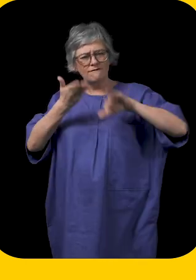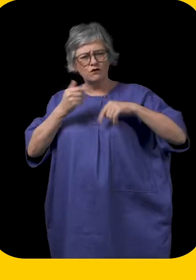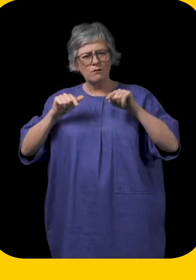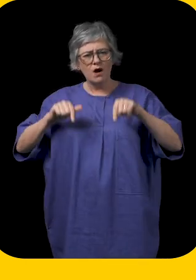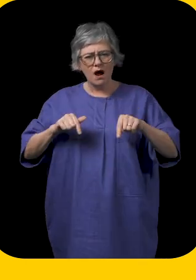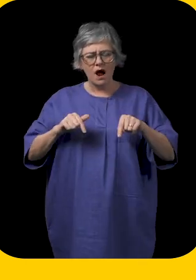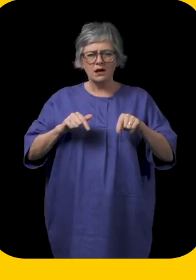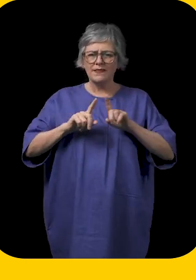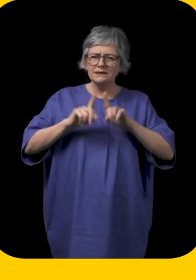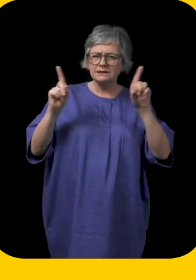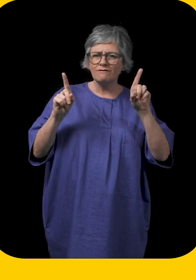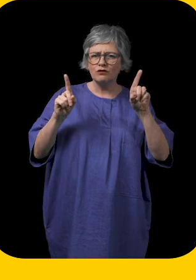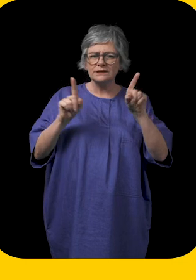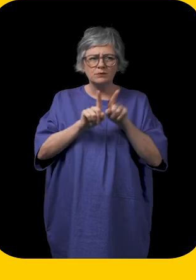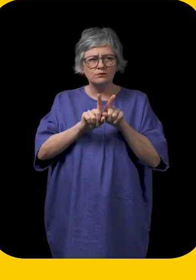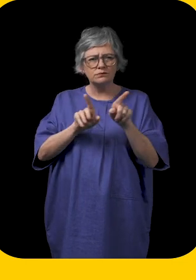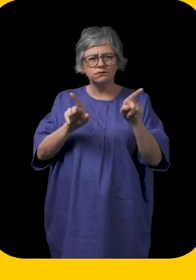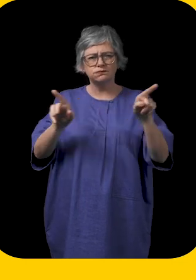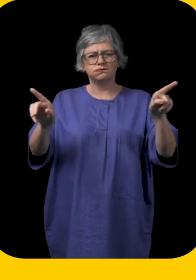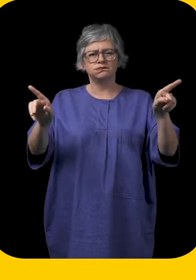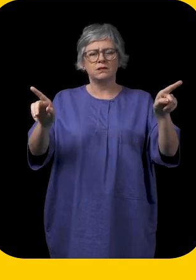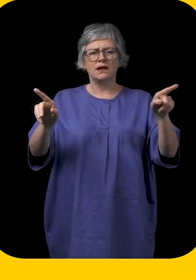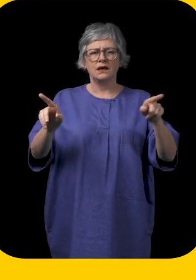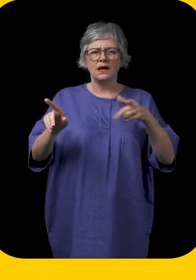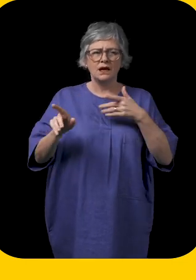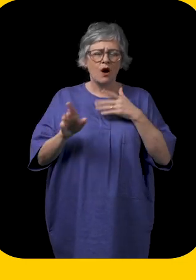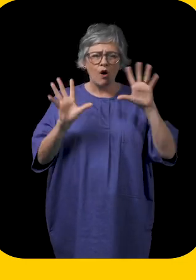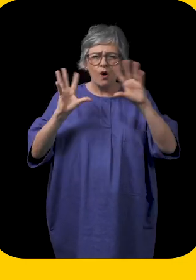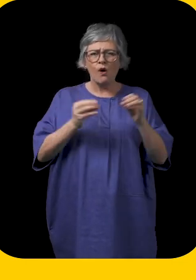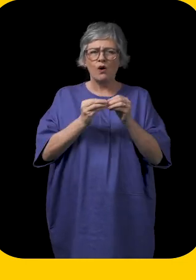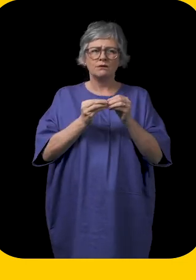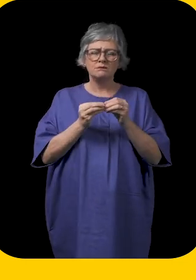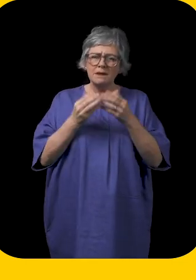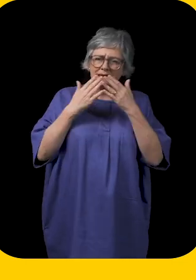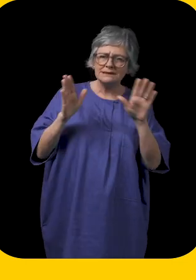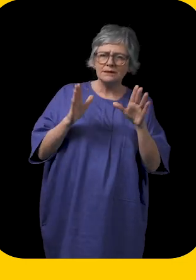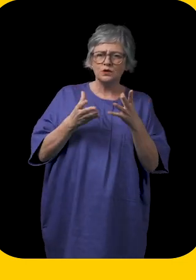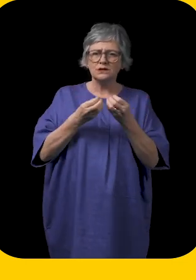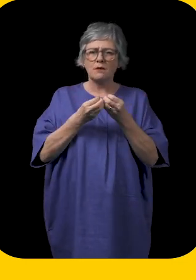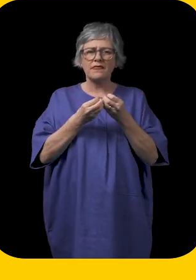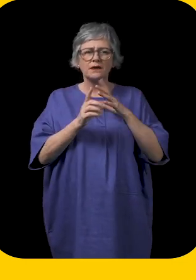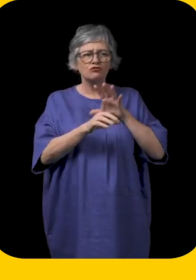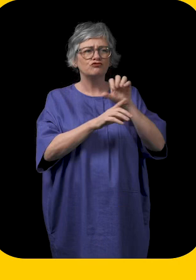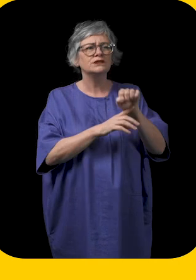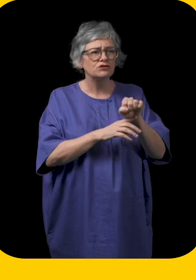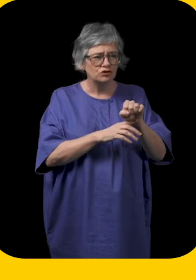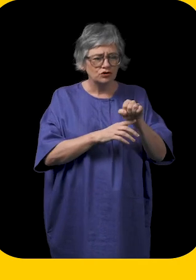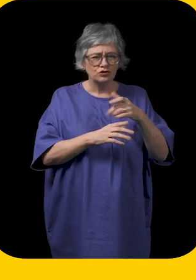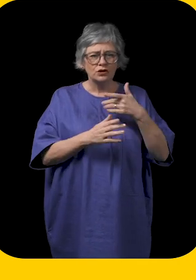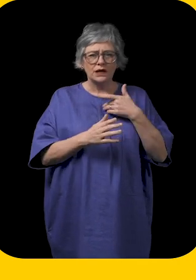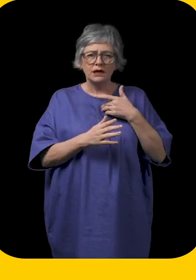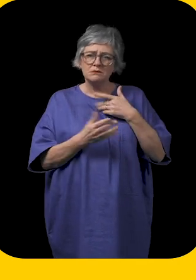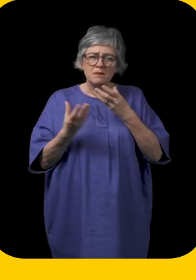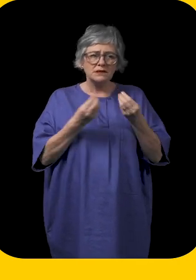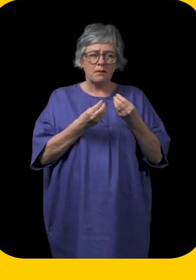difference between them accentuated, underlined, or would it seem to him something that was within reach, something that he himself